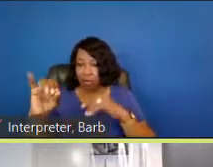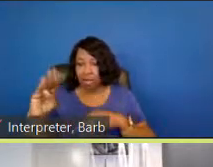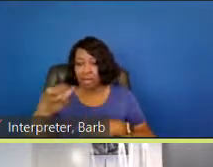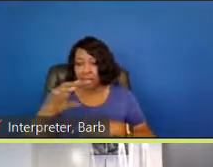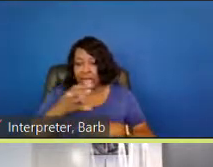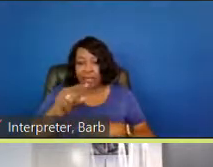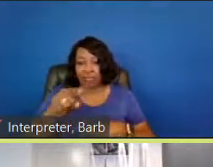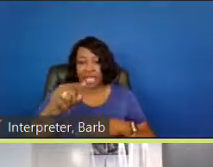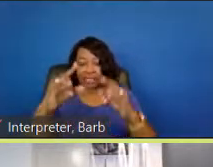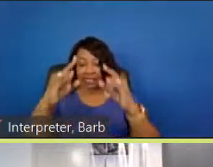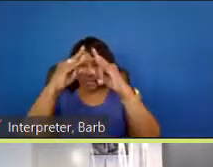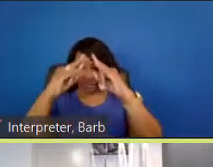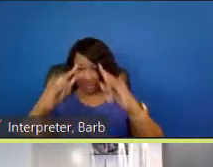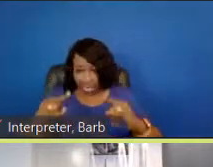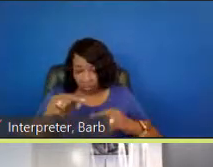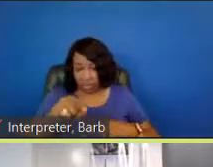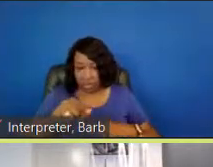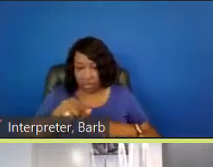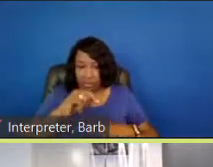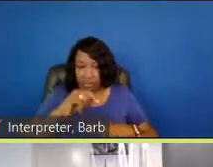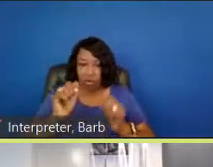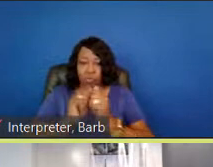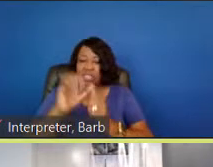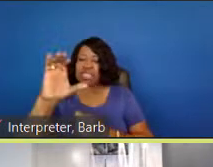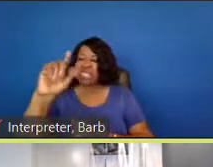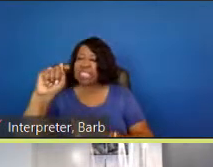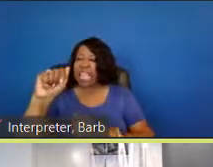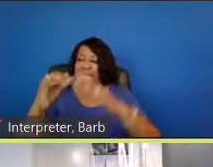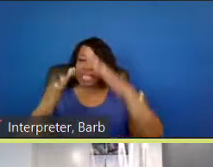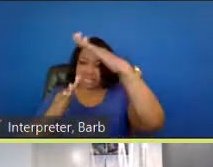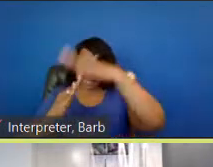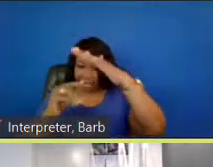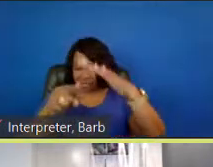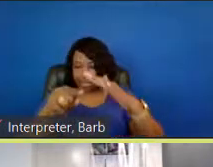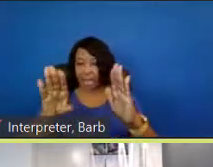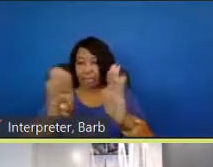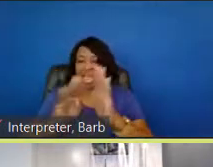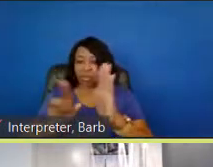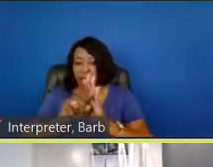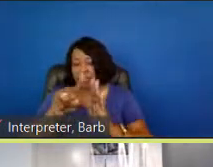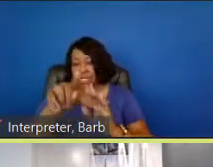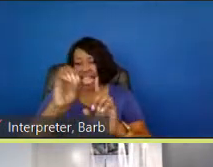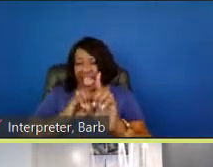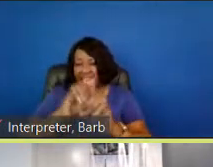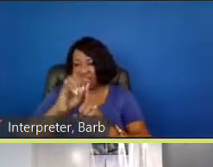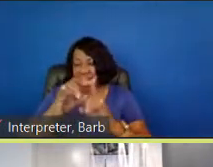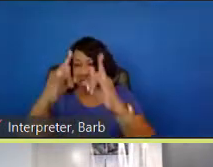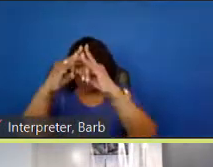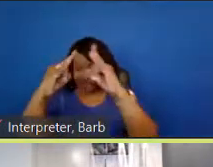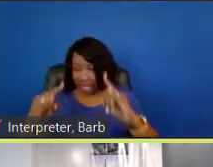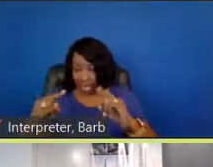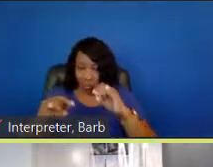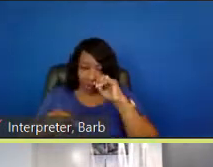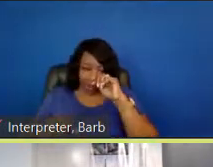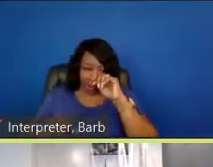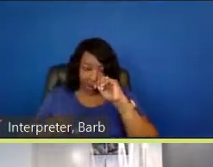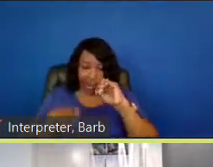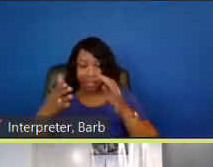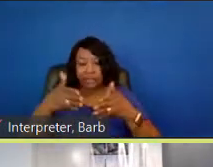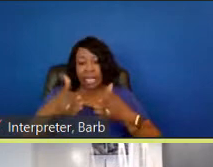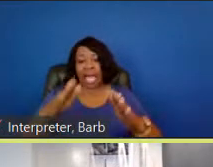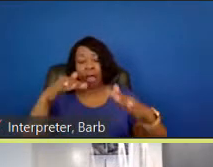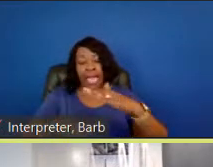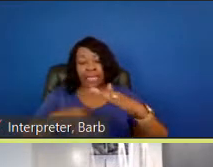and the one with CTA at the top in the background, those are the elevator towers that allow access